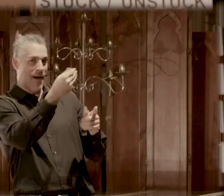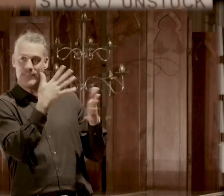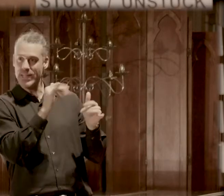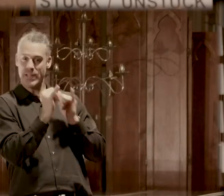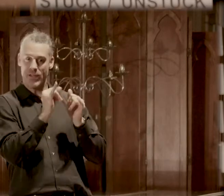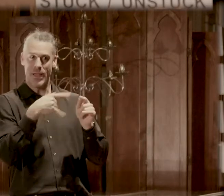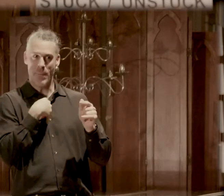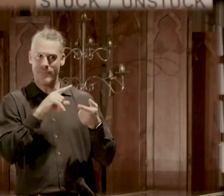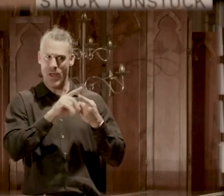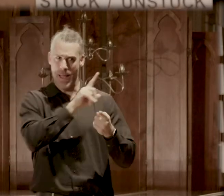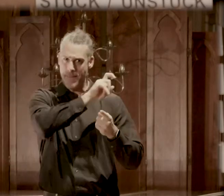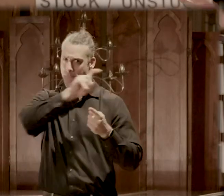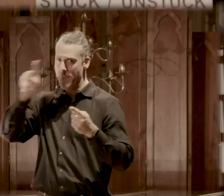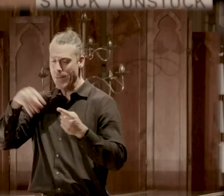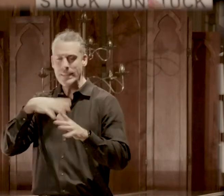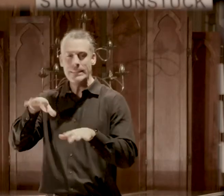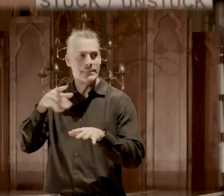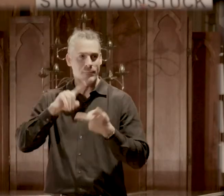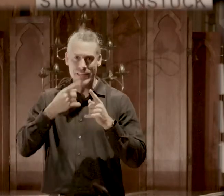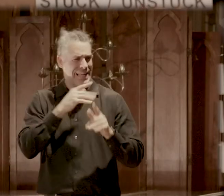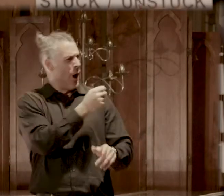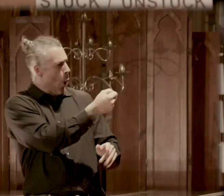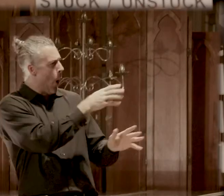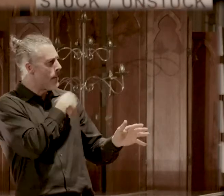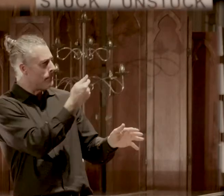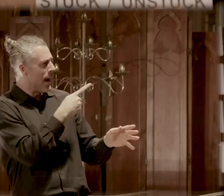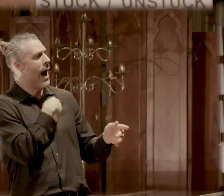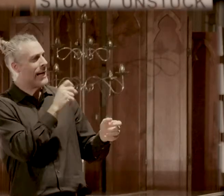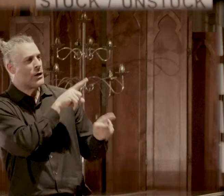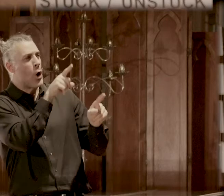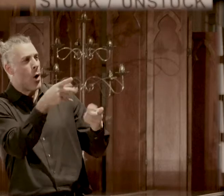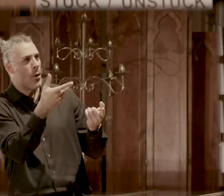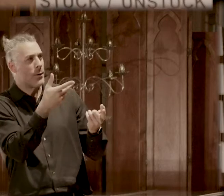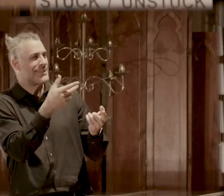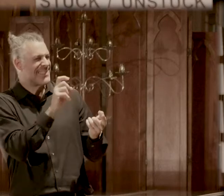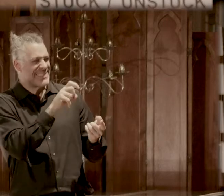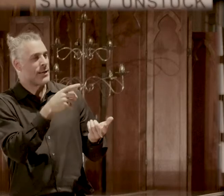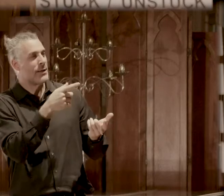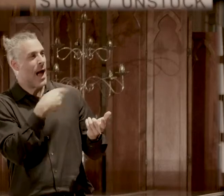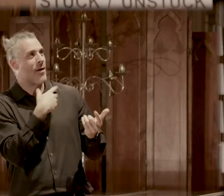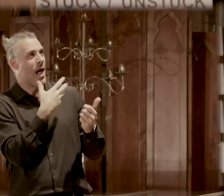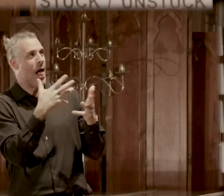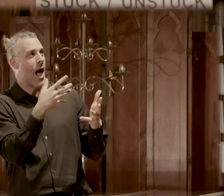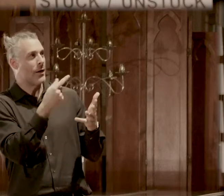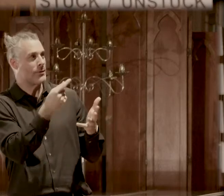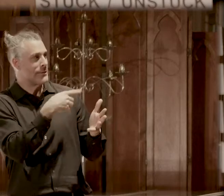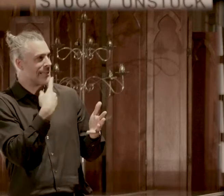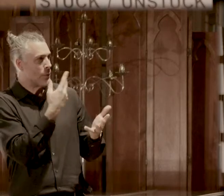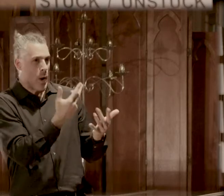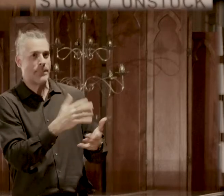room and walked really fast. My friend Radio was like, hang on, we'll be right back. We're just gonna go, I don't know what. Just lots of